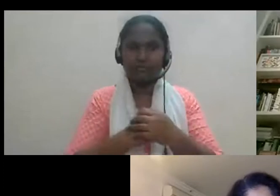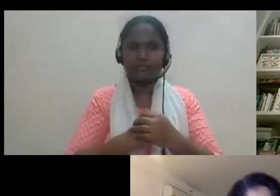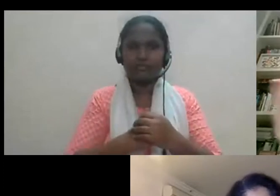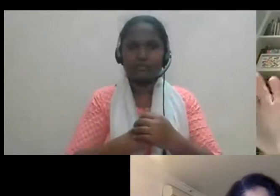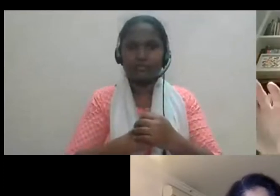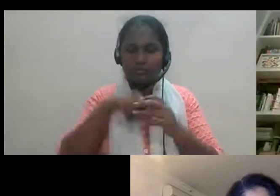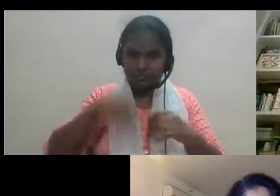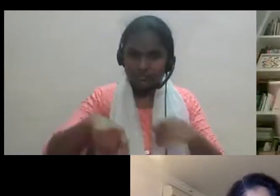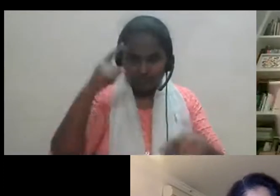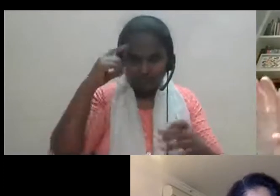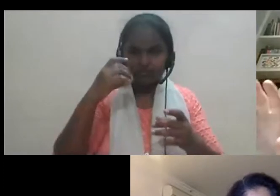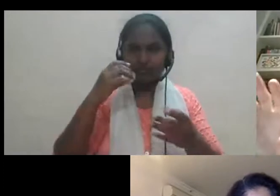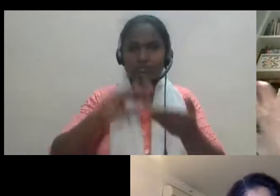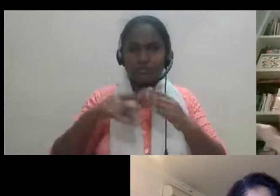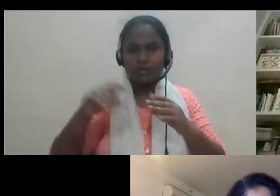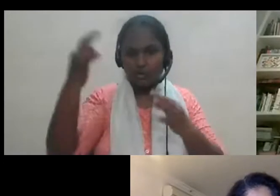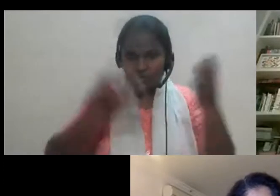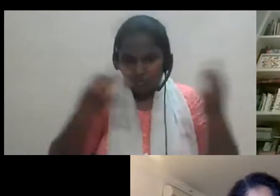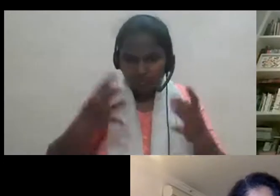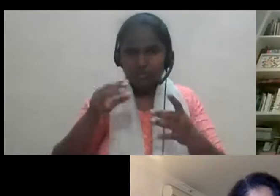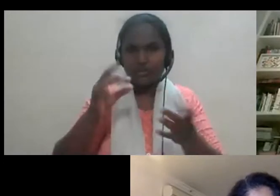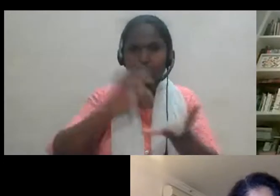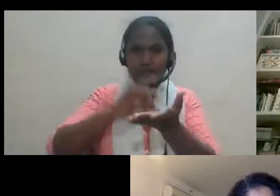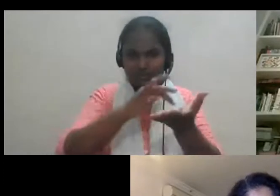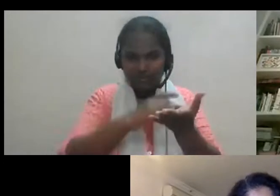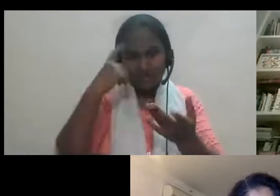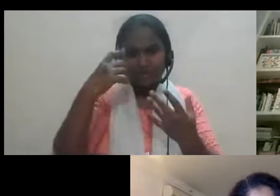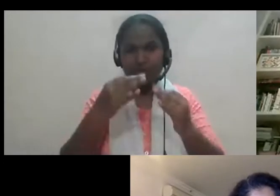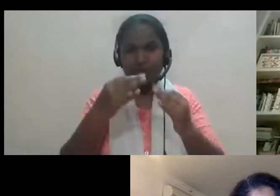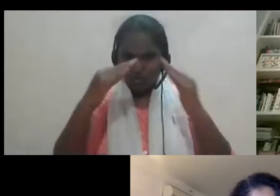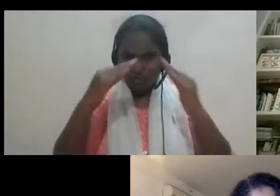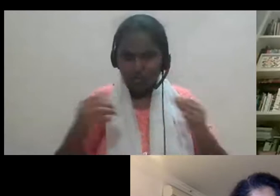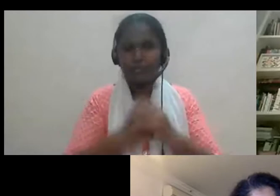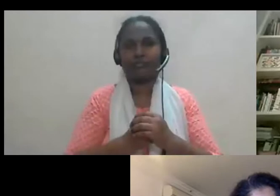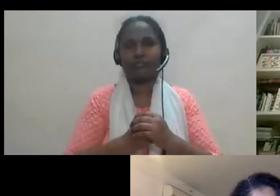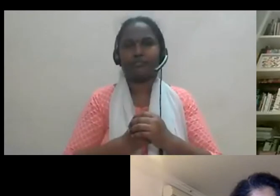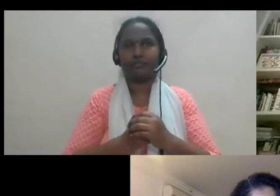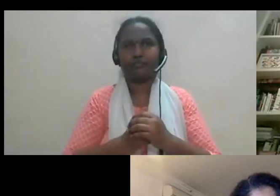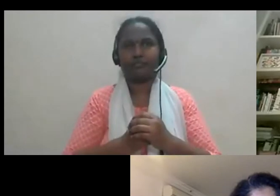this virtual new platform called Museo Moderno at Home.